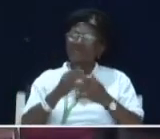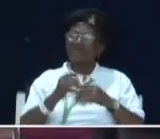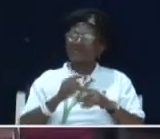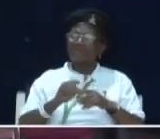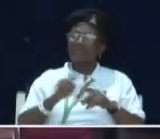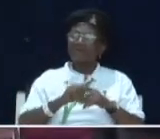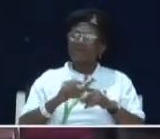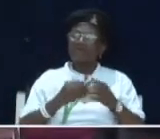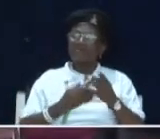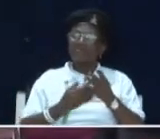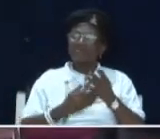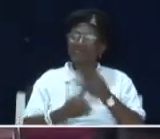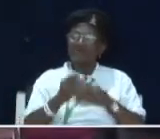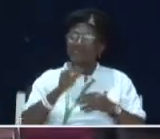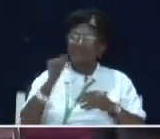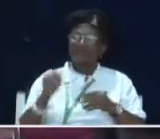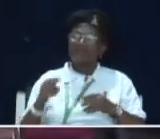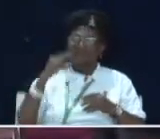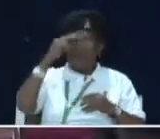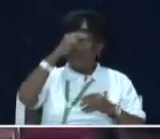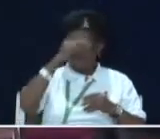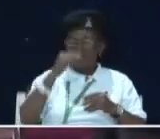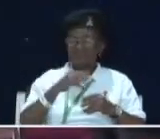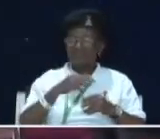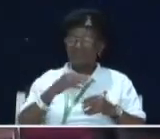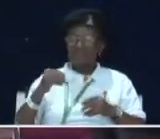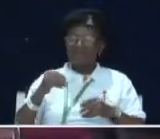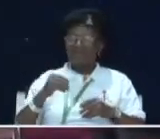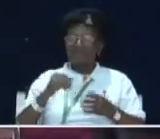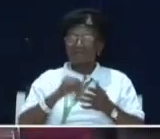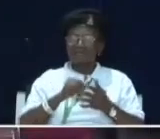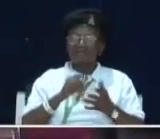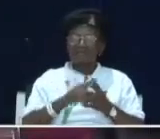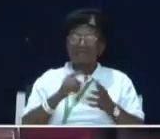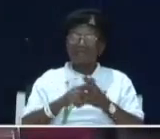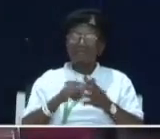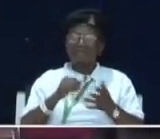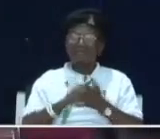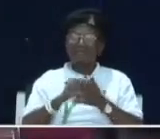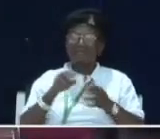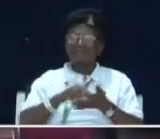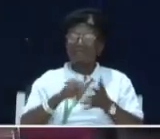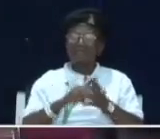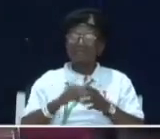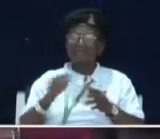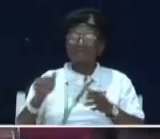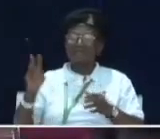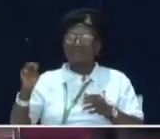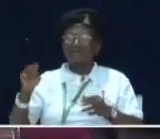born by a virgin. That means the mother never had a child before him.